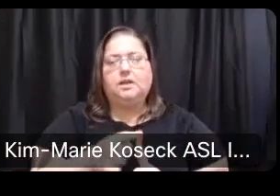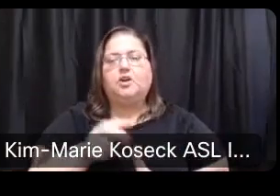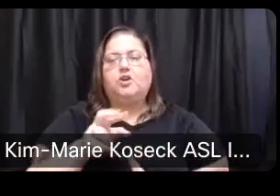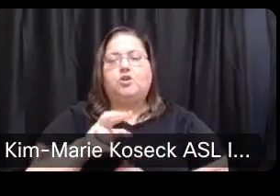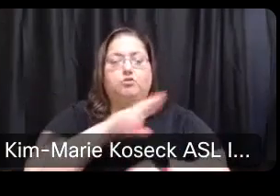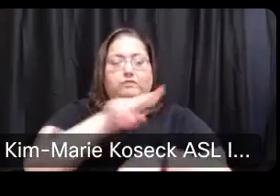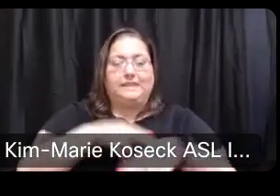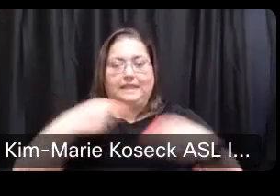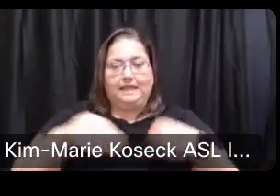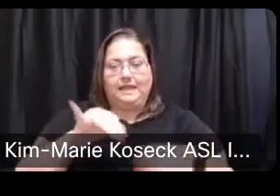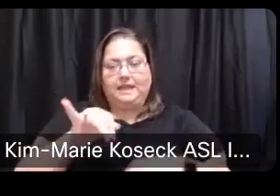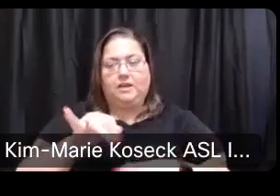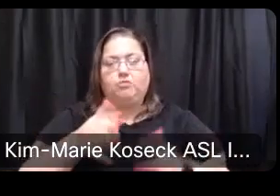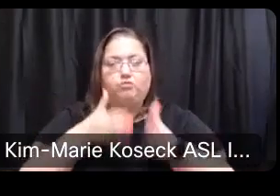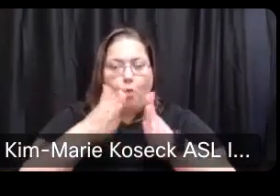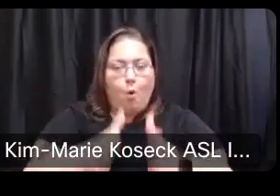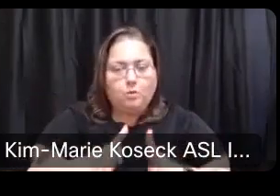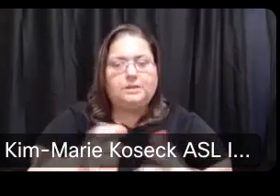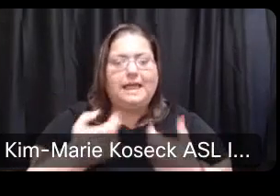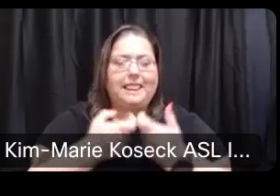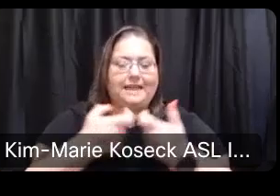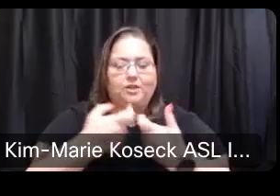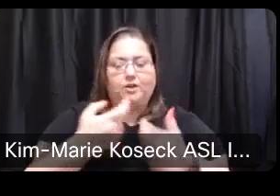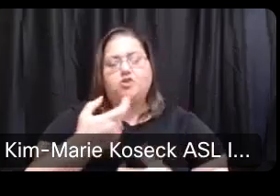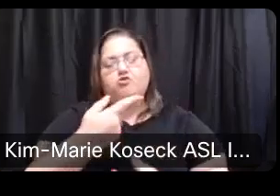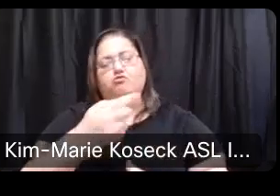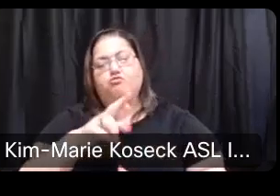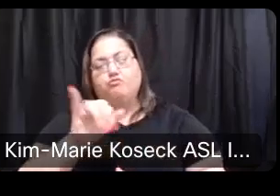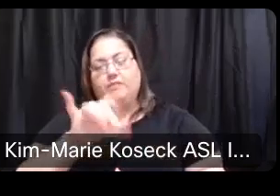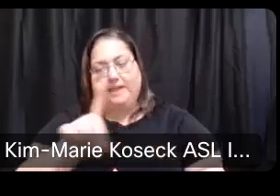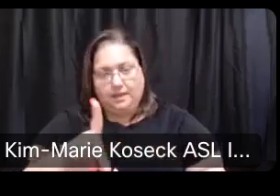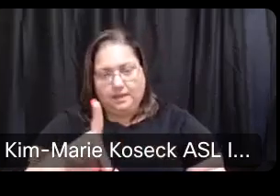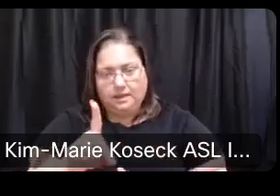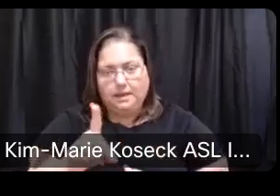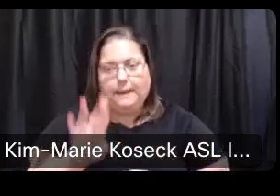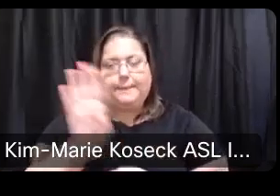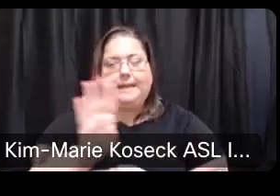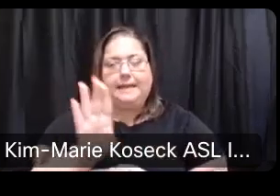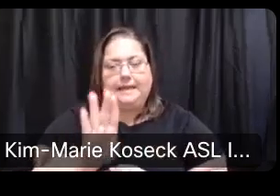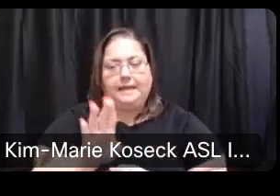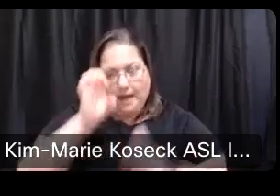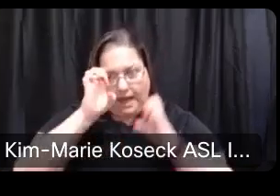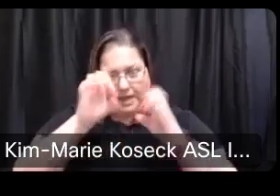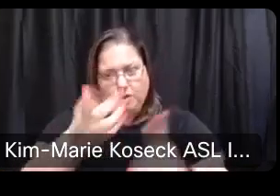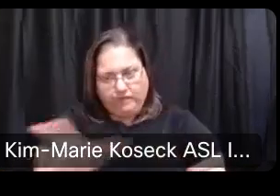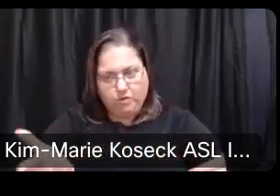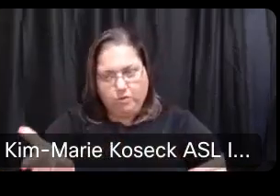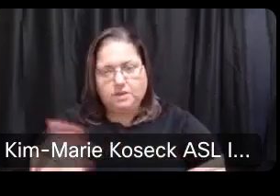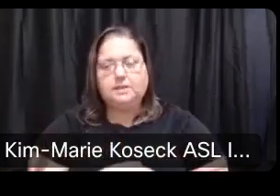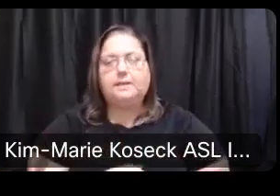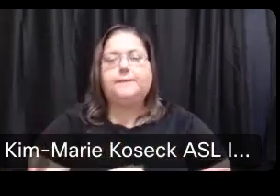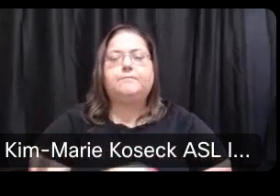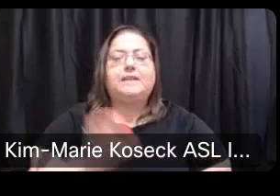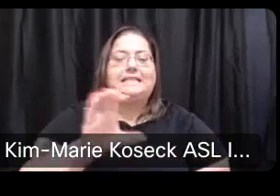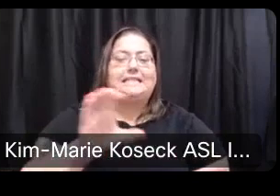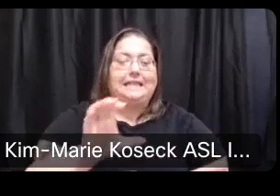resilient infrastructure such as roads and the electric grid. The second option, B, educational resources.